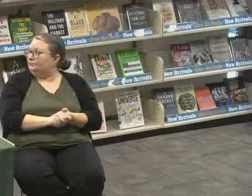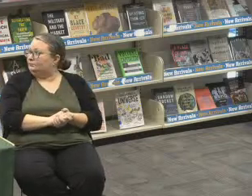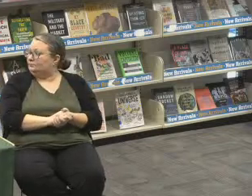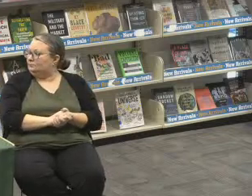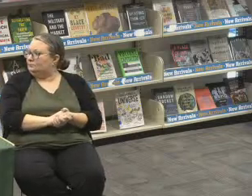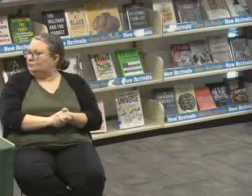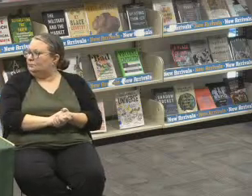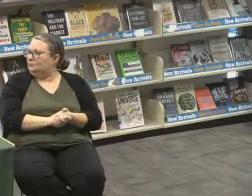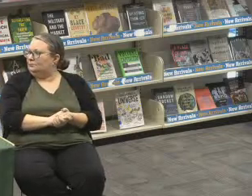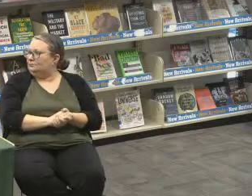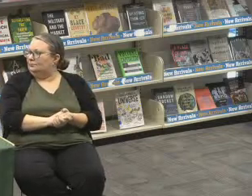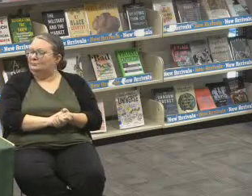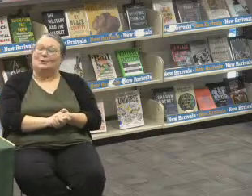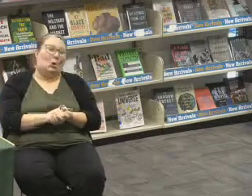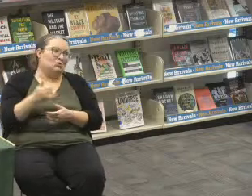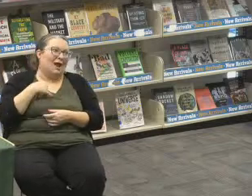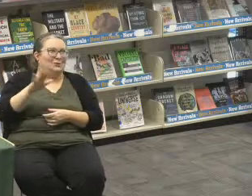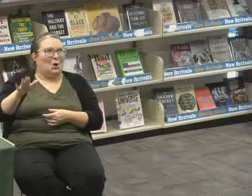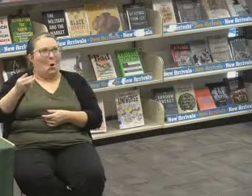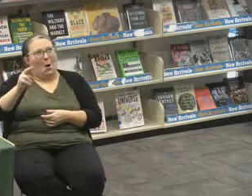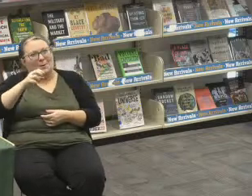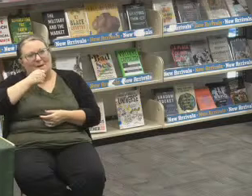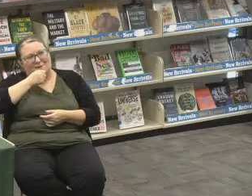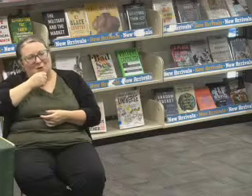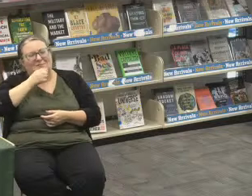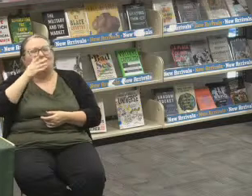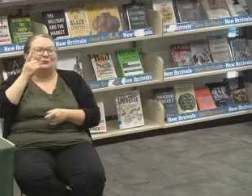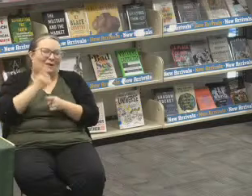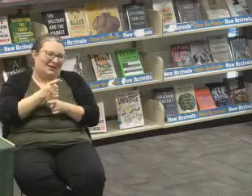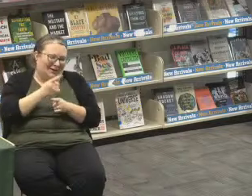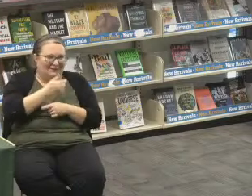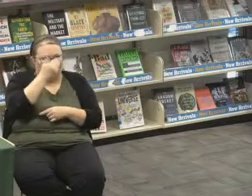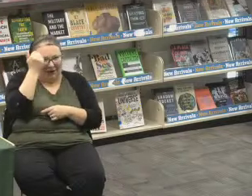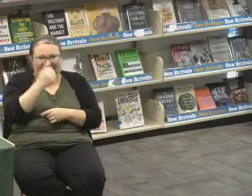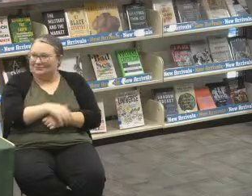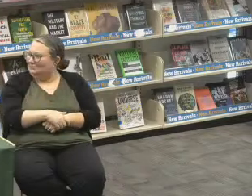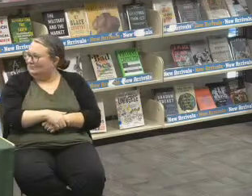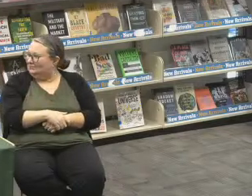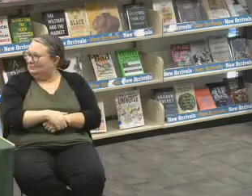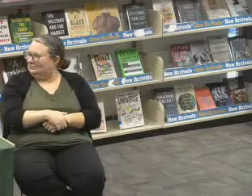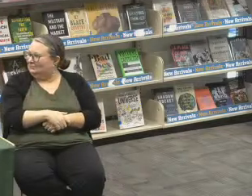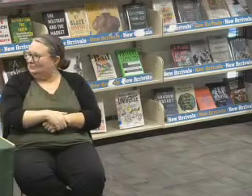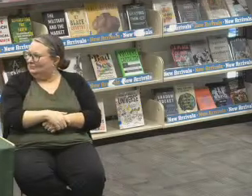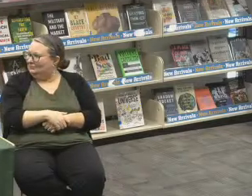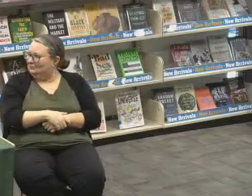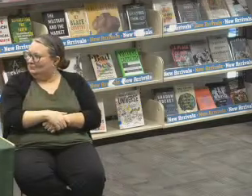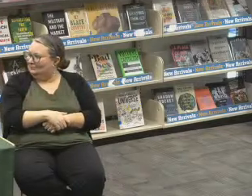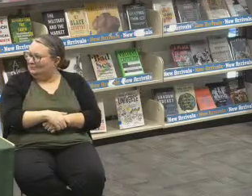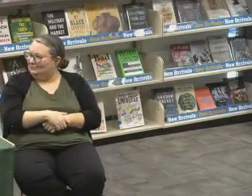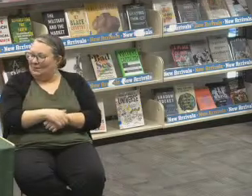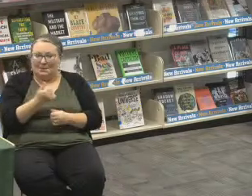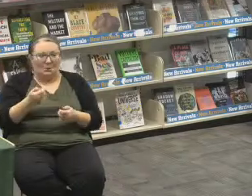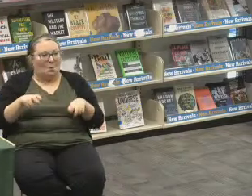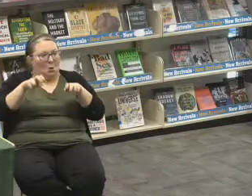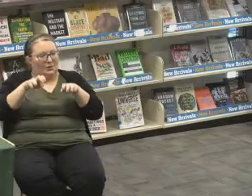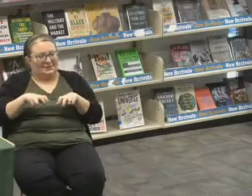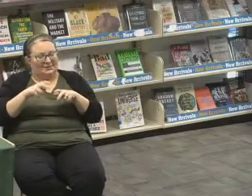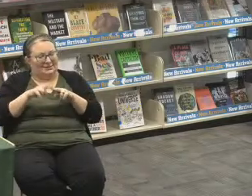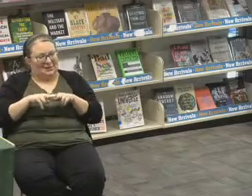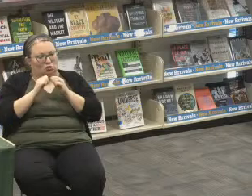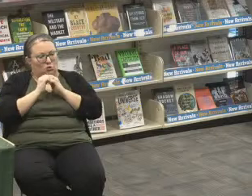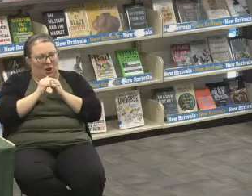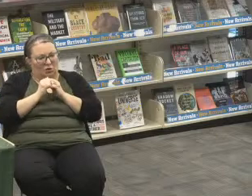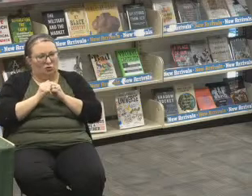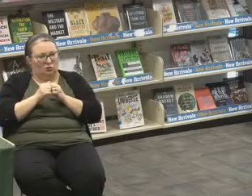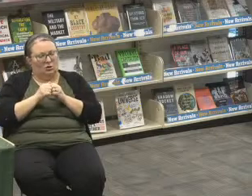Oh, that's right. Oh, she's got her microphone. I totally forgot. That's all right. Sorry. What if we both just sit here together and we can kind